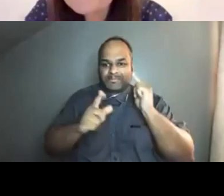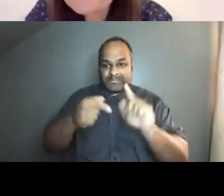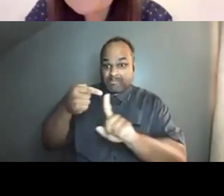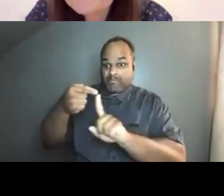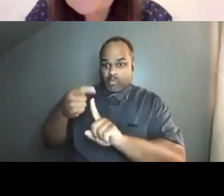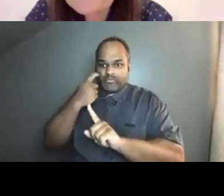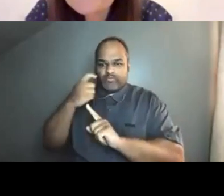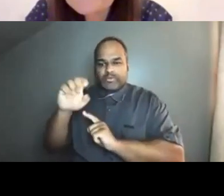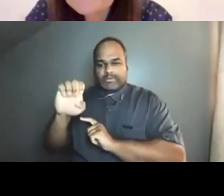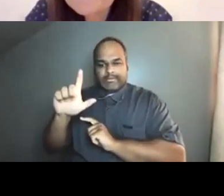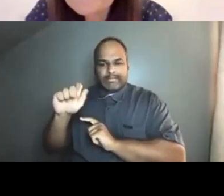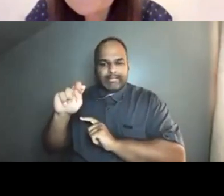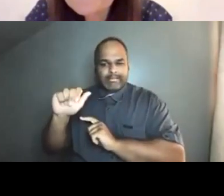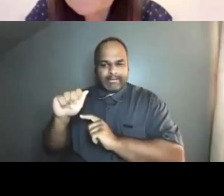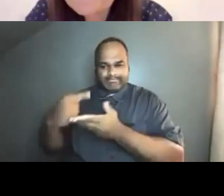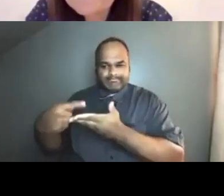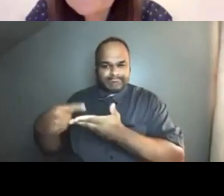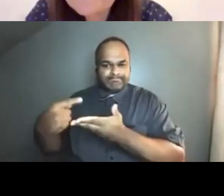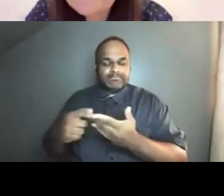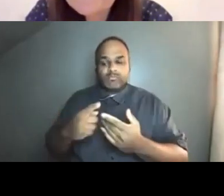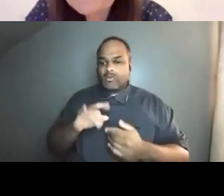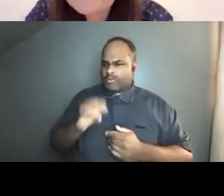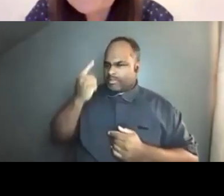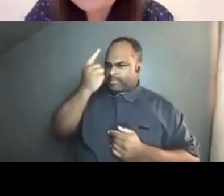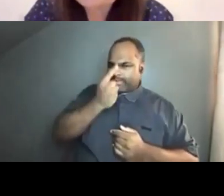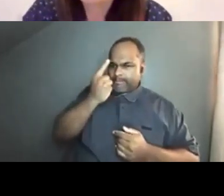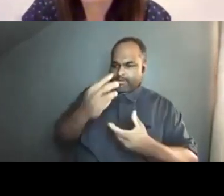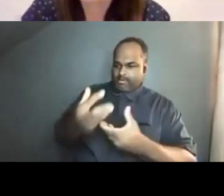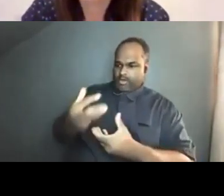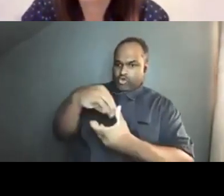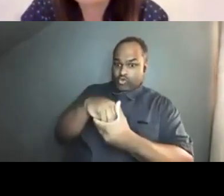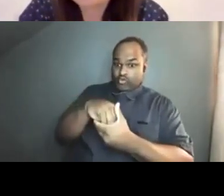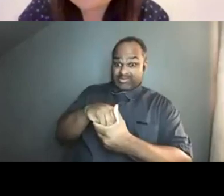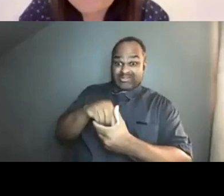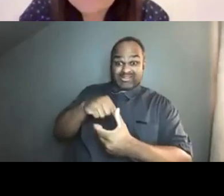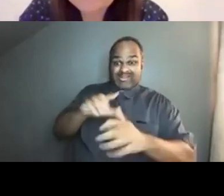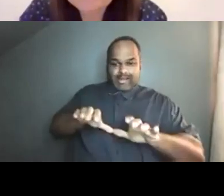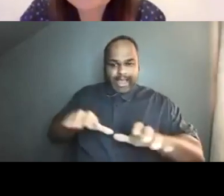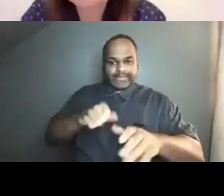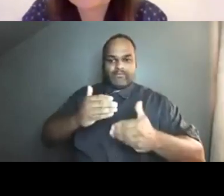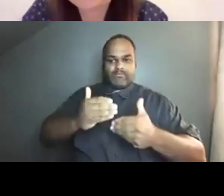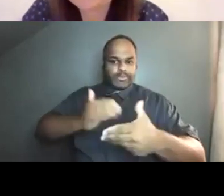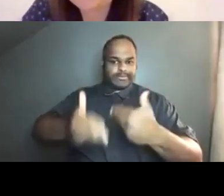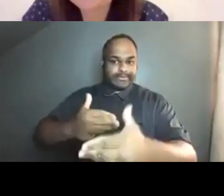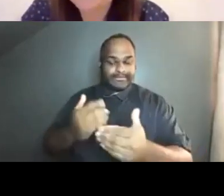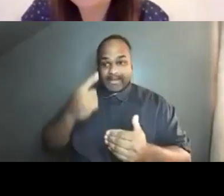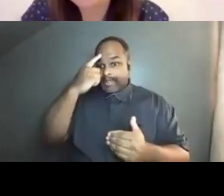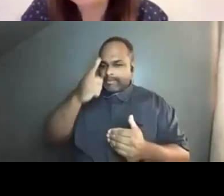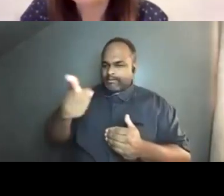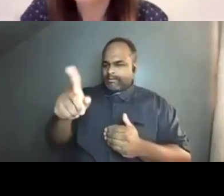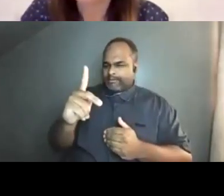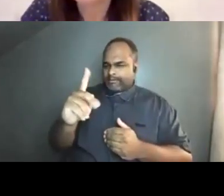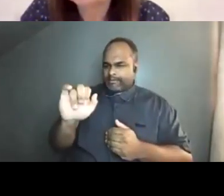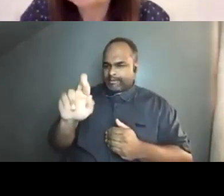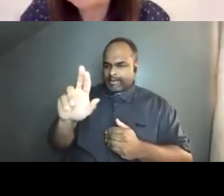Elena made and thinking about inclusion as an active process. I think it was Kira who mentioned